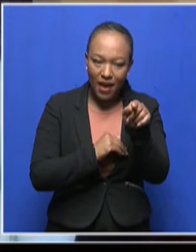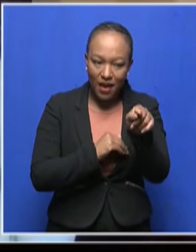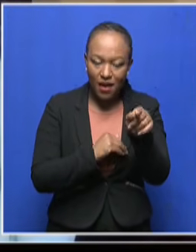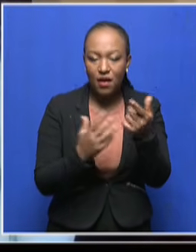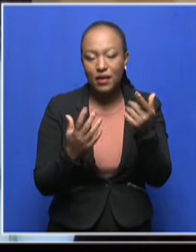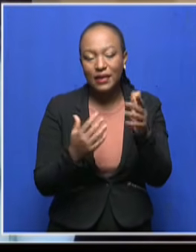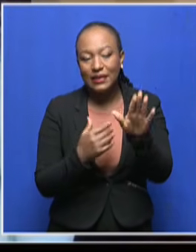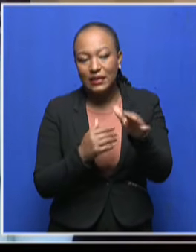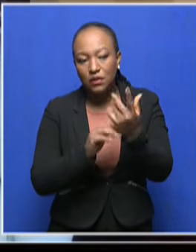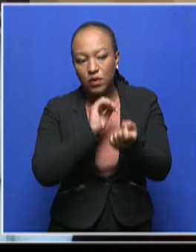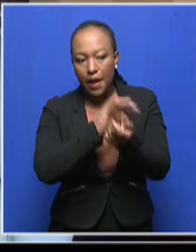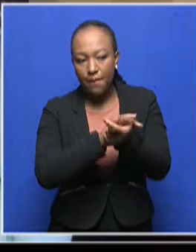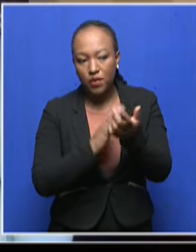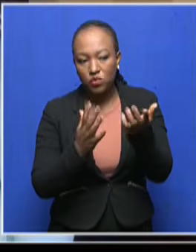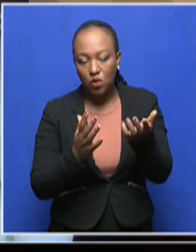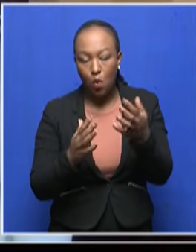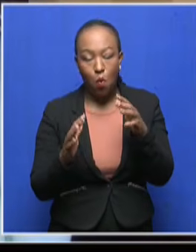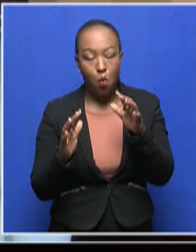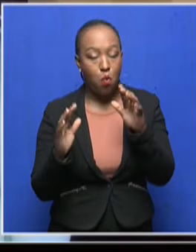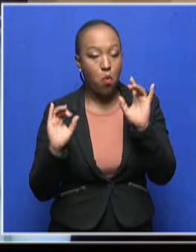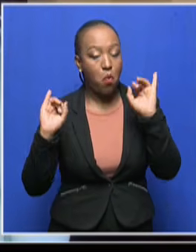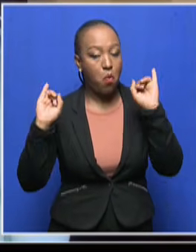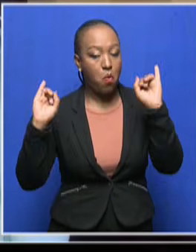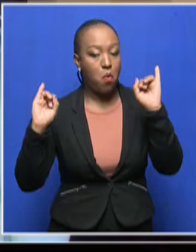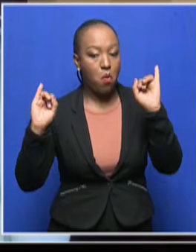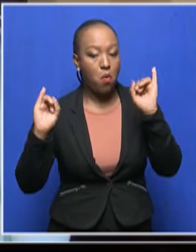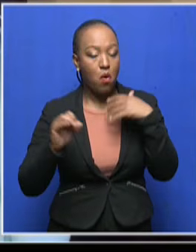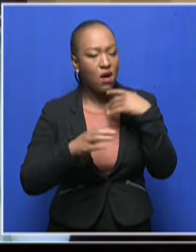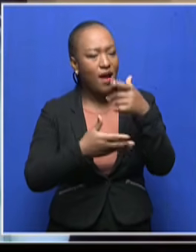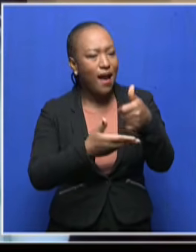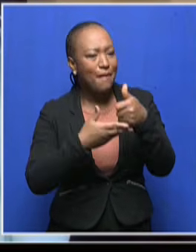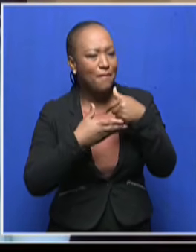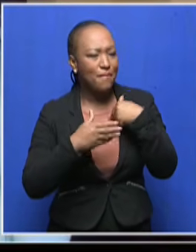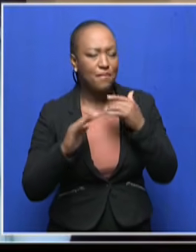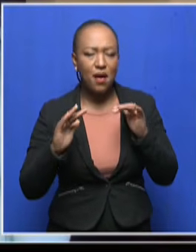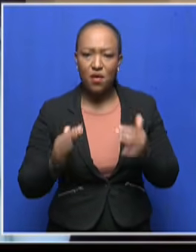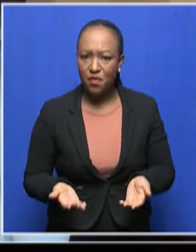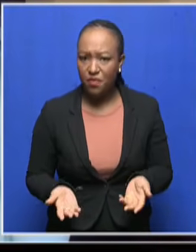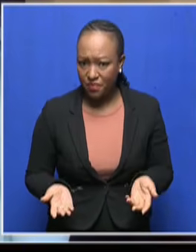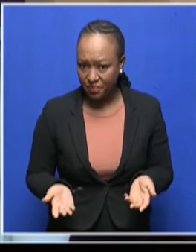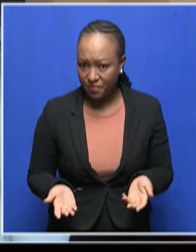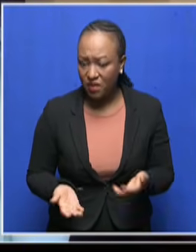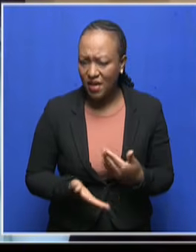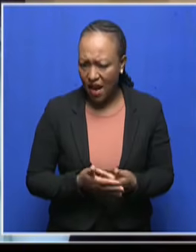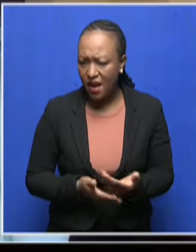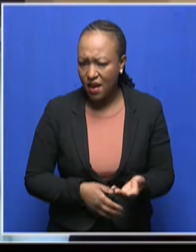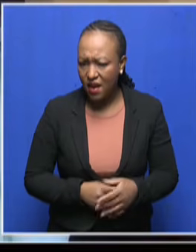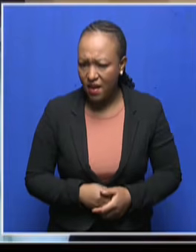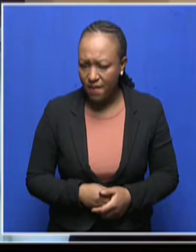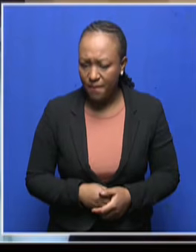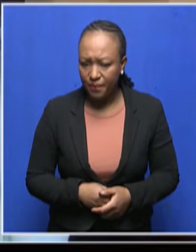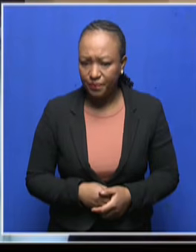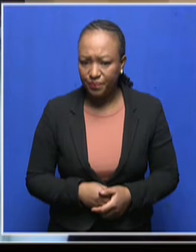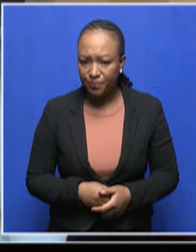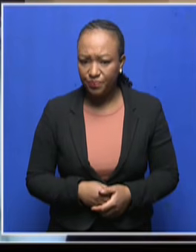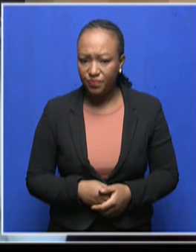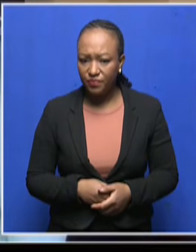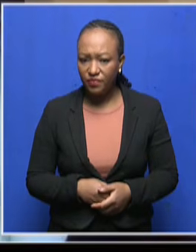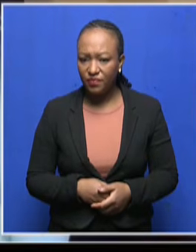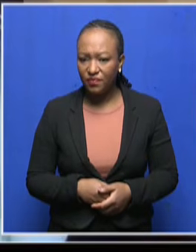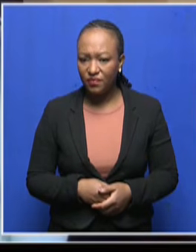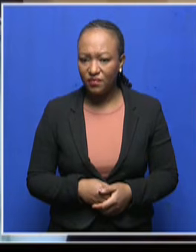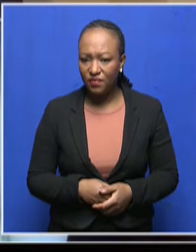this has just happened to me, I'm in big trouble, how do you help me? Yeah. Is that, I mean, genuinely, I'm dumbing it down,